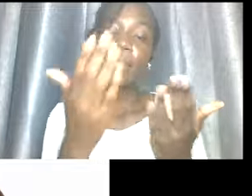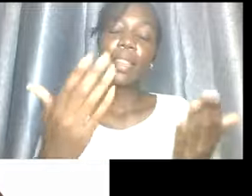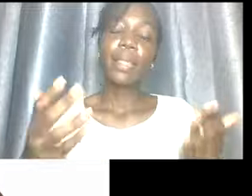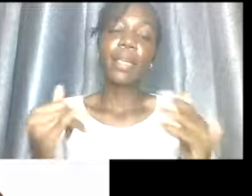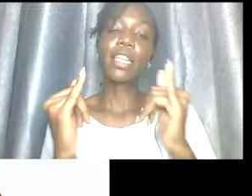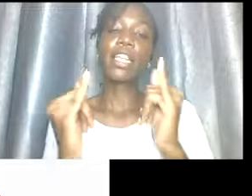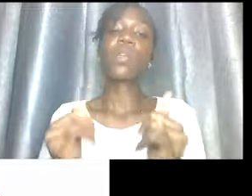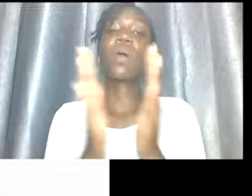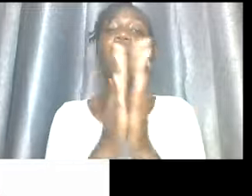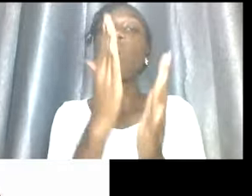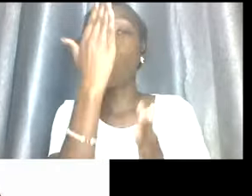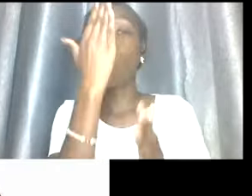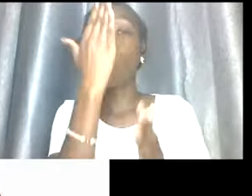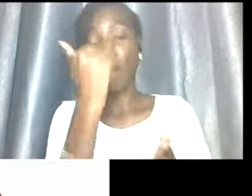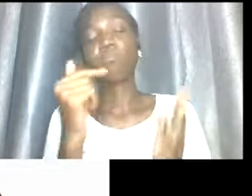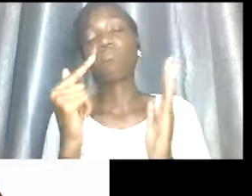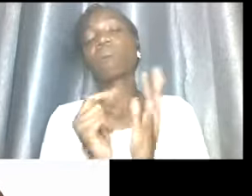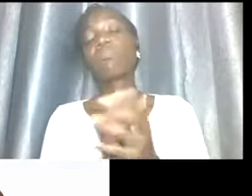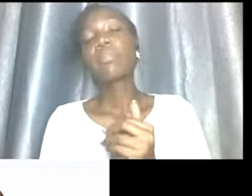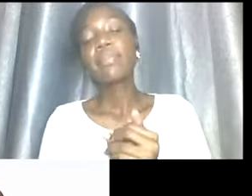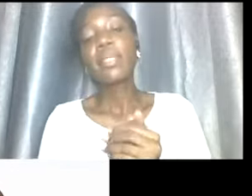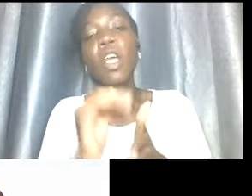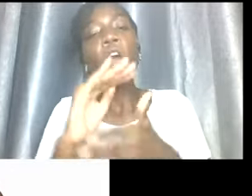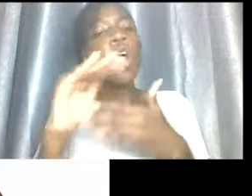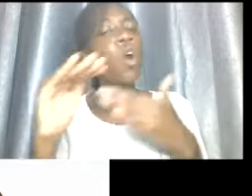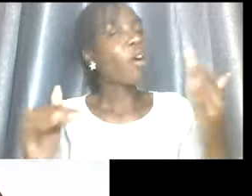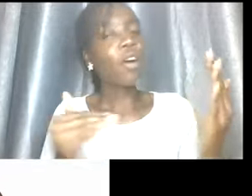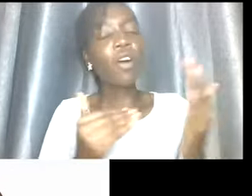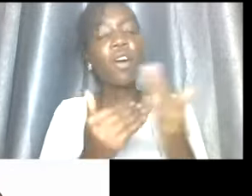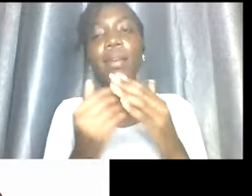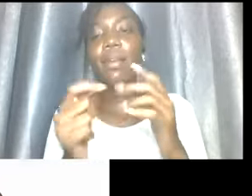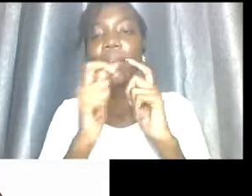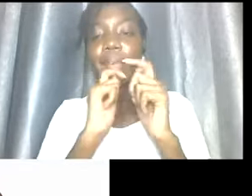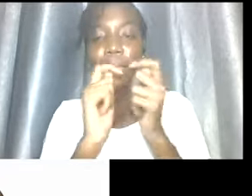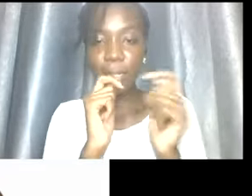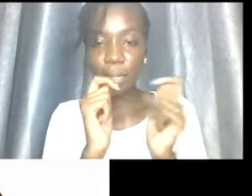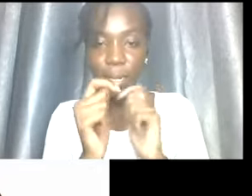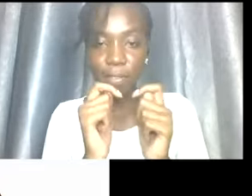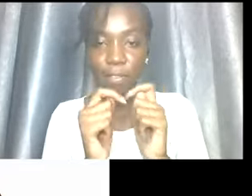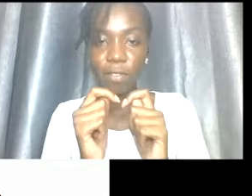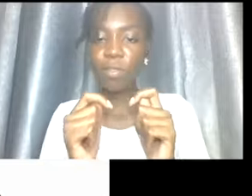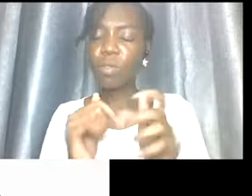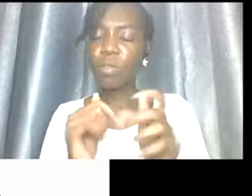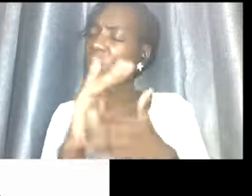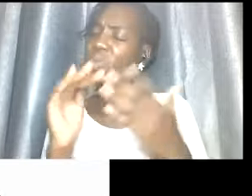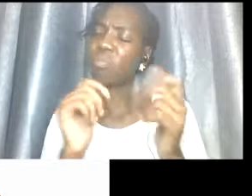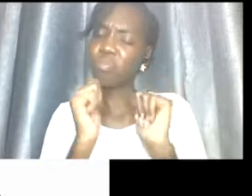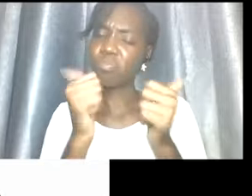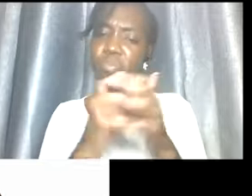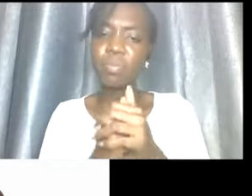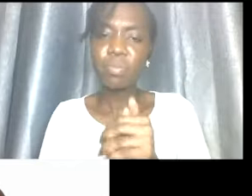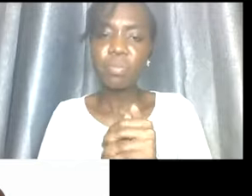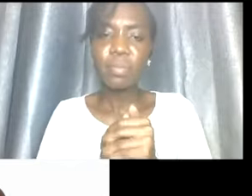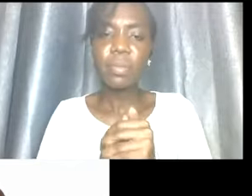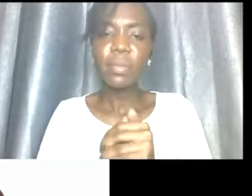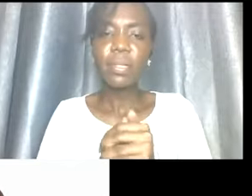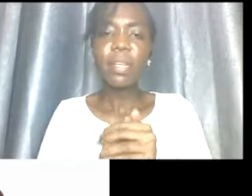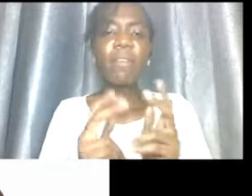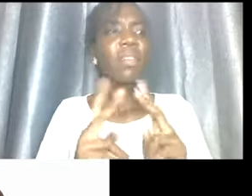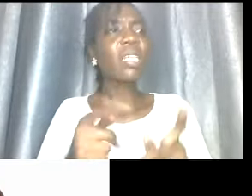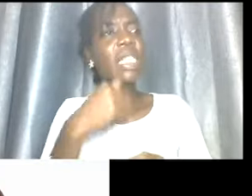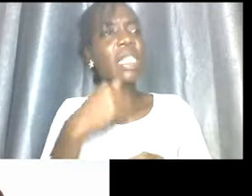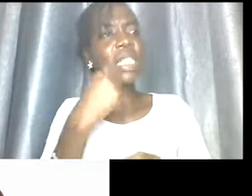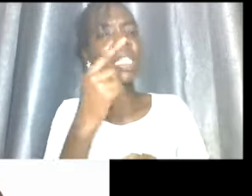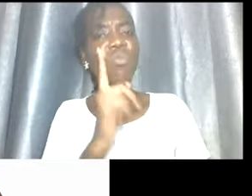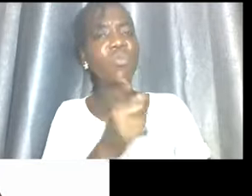why. On my interview, I was sold goods. I was told that you